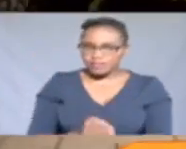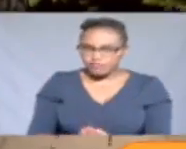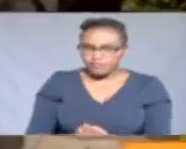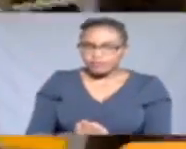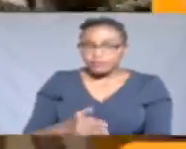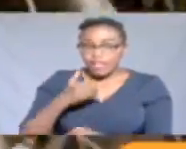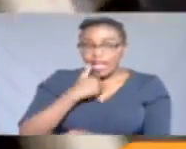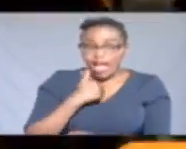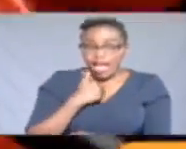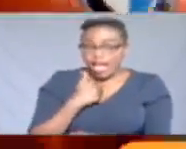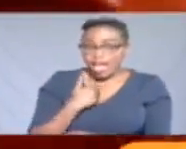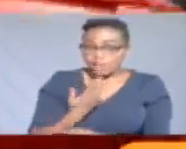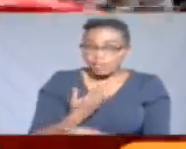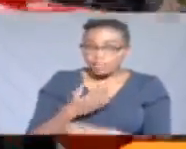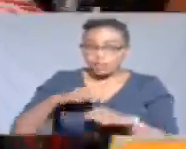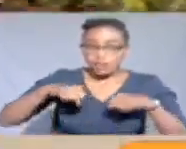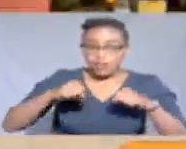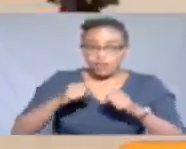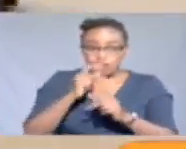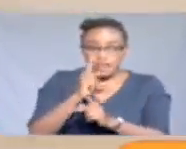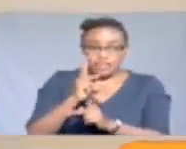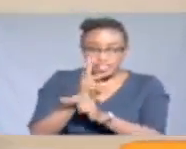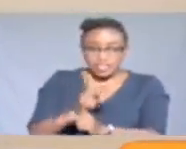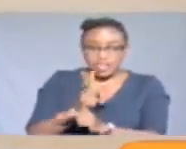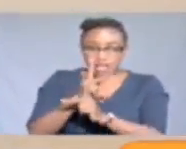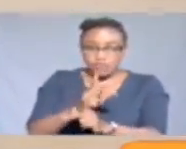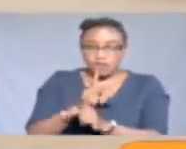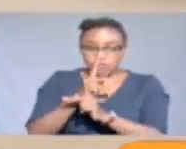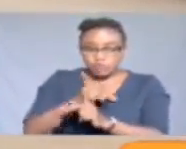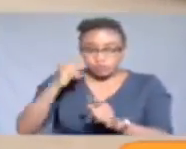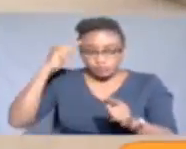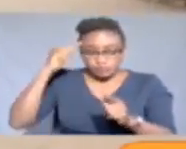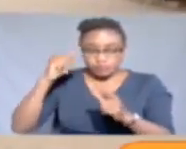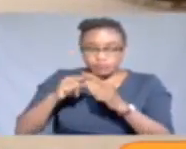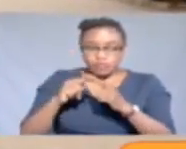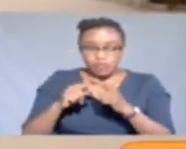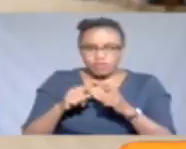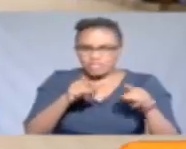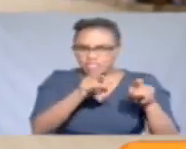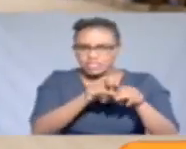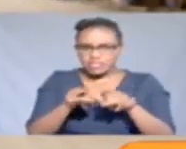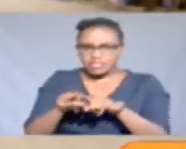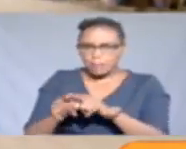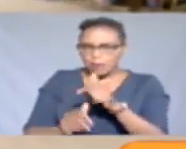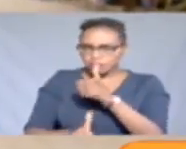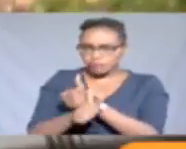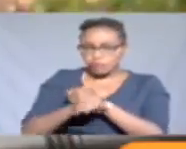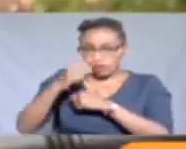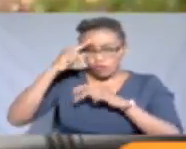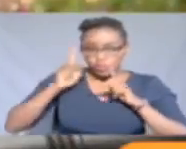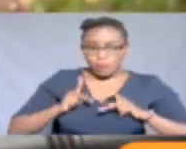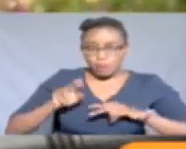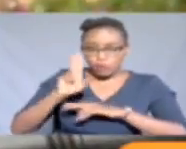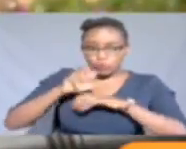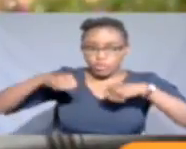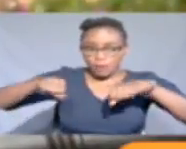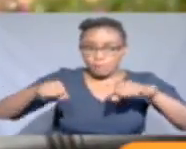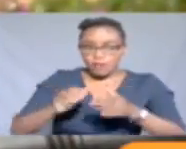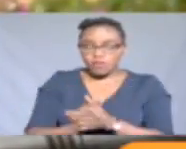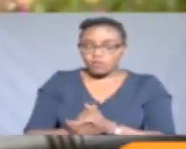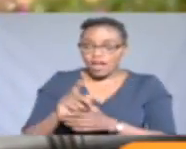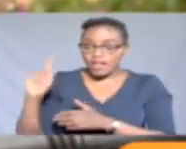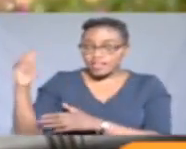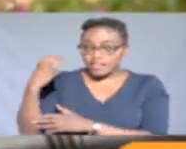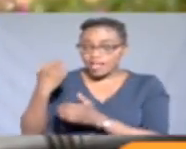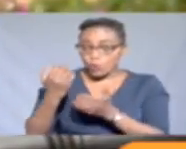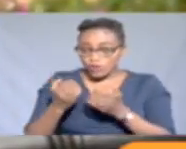Beyond having to mind motorists, inanimate objects prove to be just as hazardous for riders. In Kenya, we need to